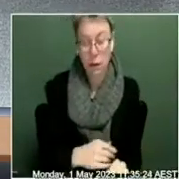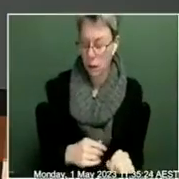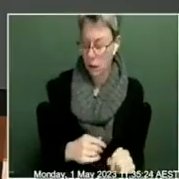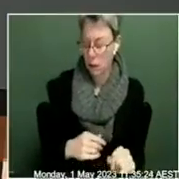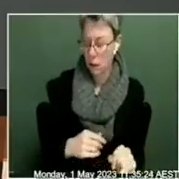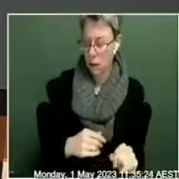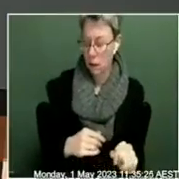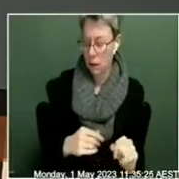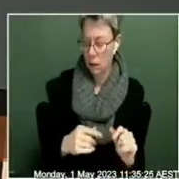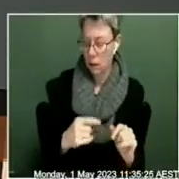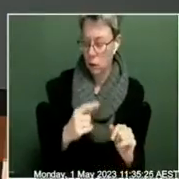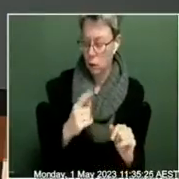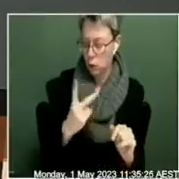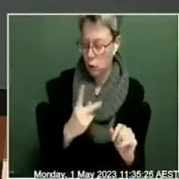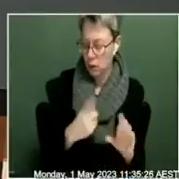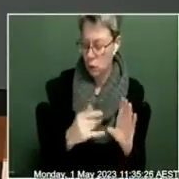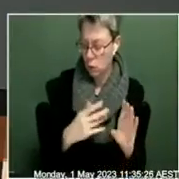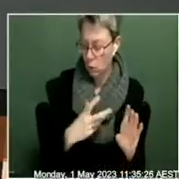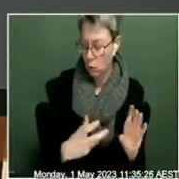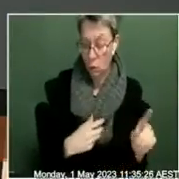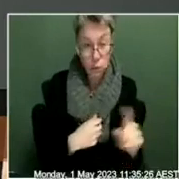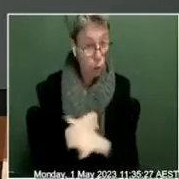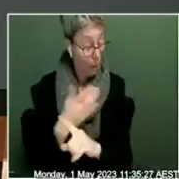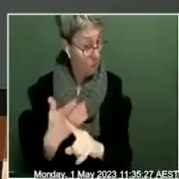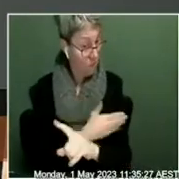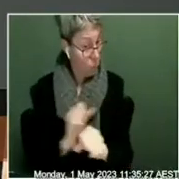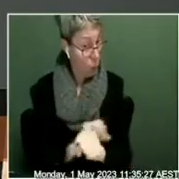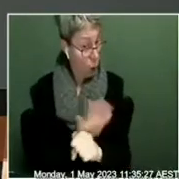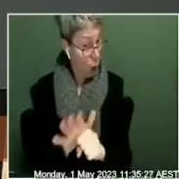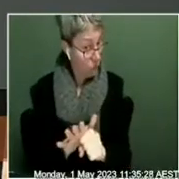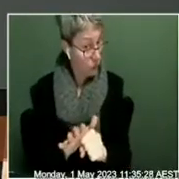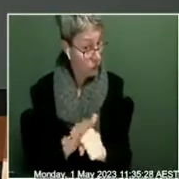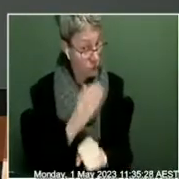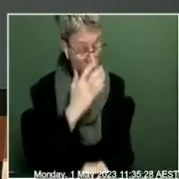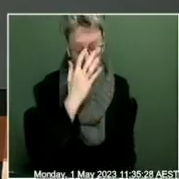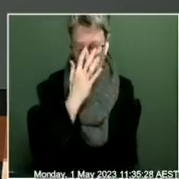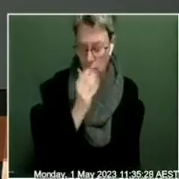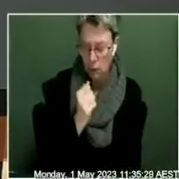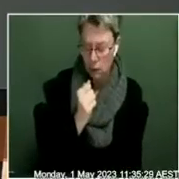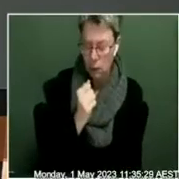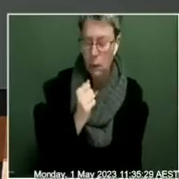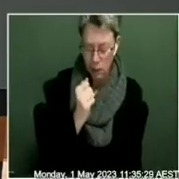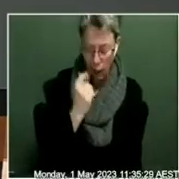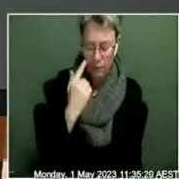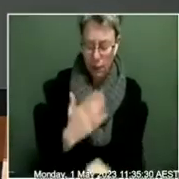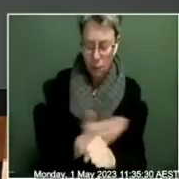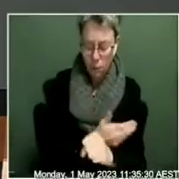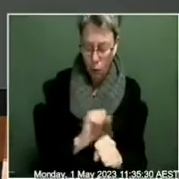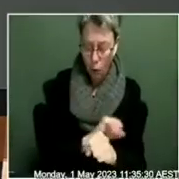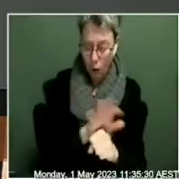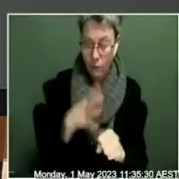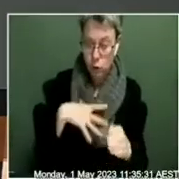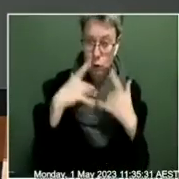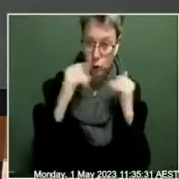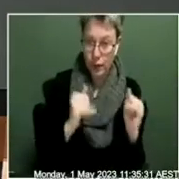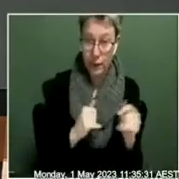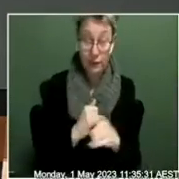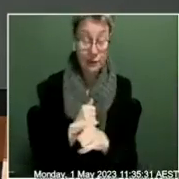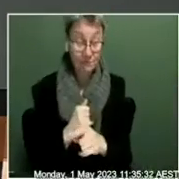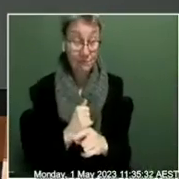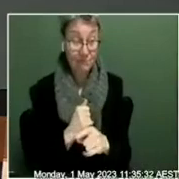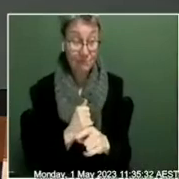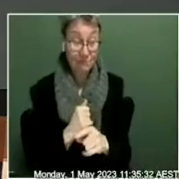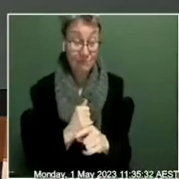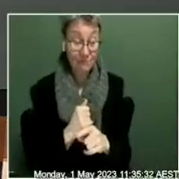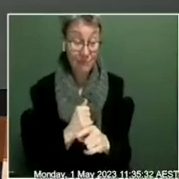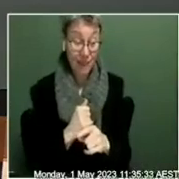have to double-check when it... We're now nearly 18 months out of COVID, in a sense. And it was pre-COVID and that went for about 2 years. So